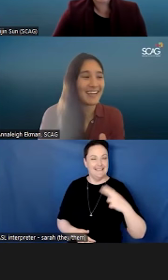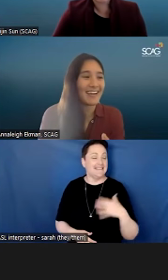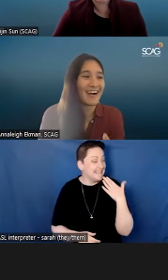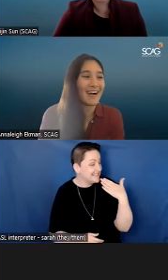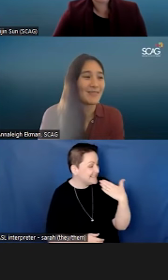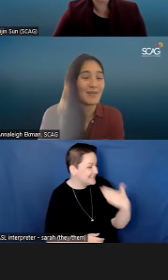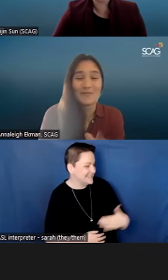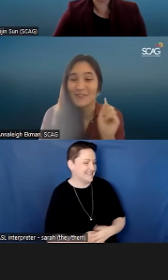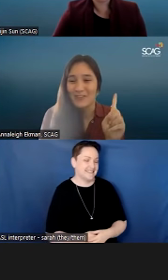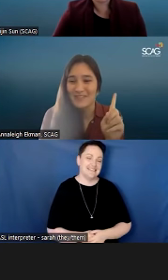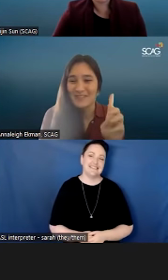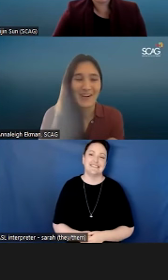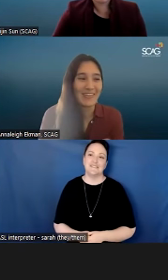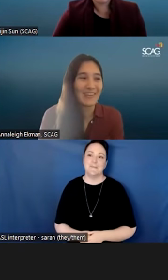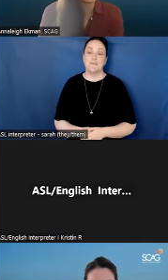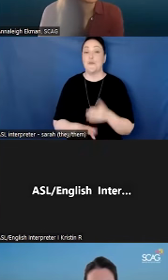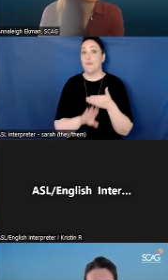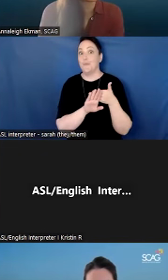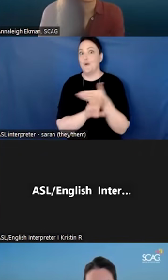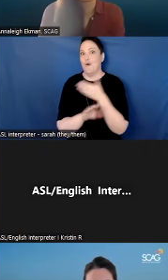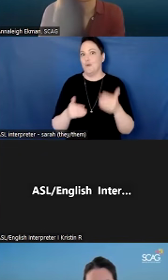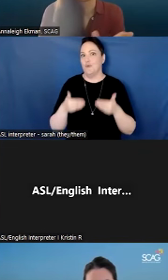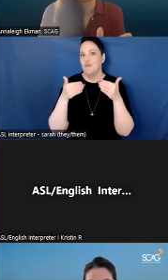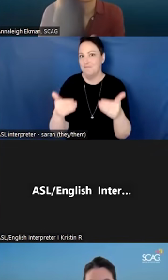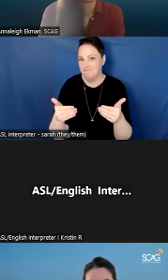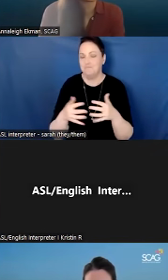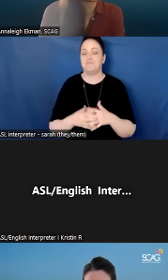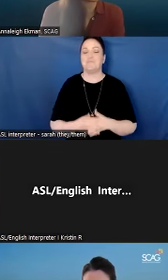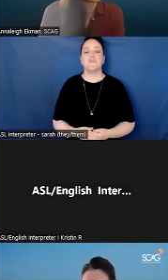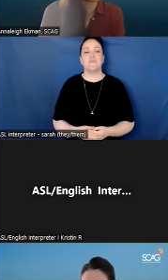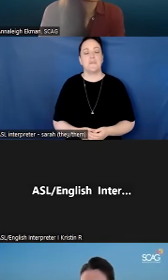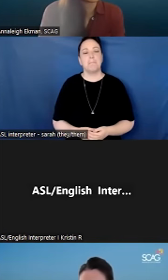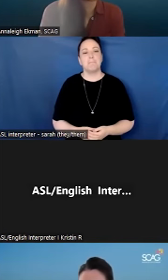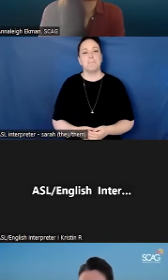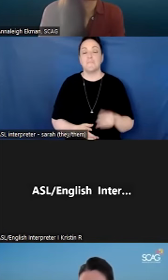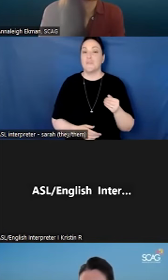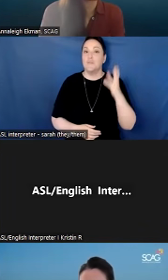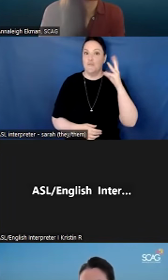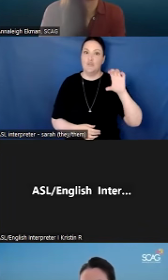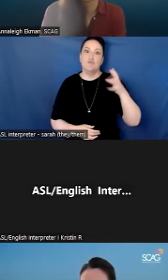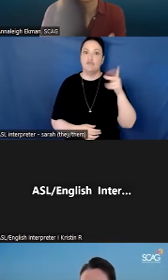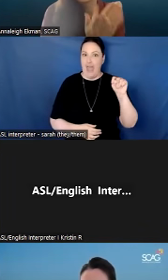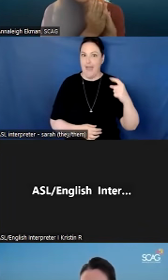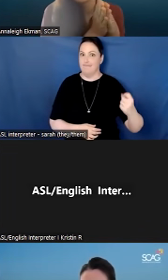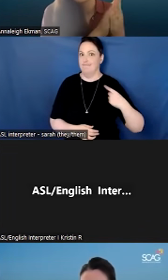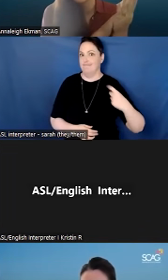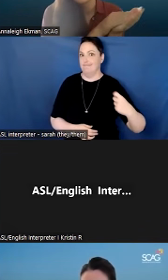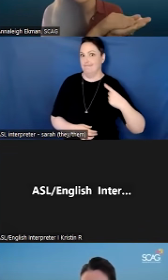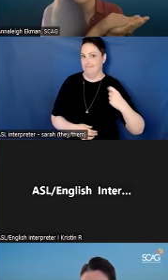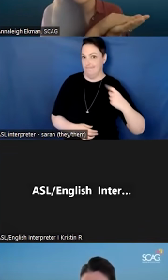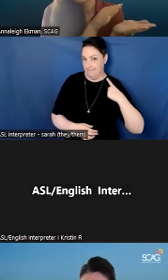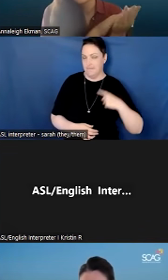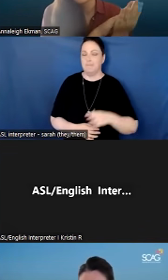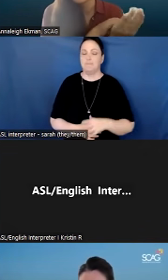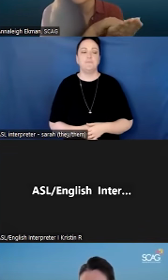Lee-Jin. Before we move on, though, we had a couple of people in the chat reach out to us that the question about